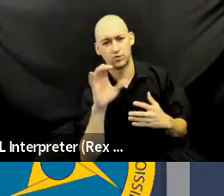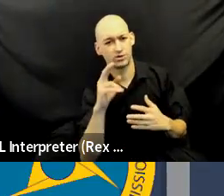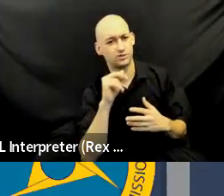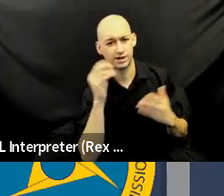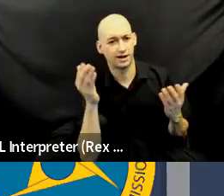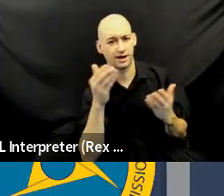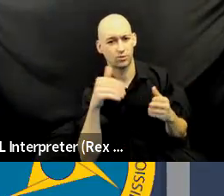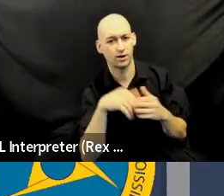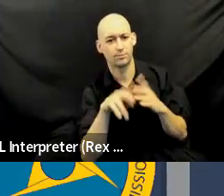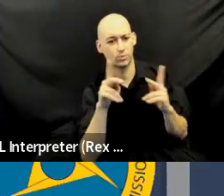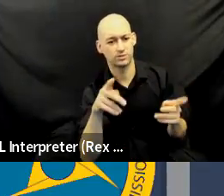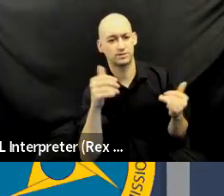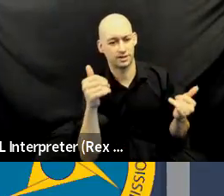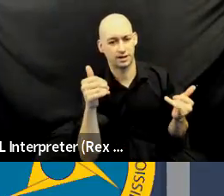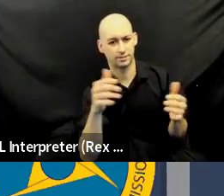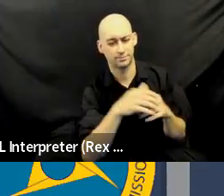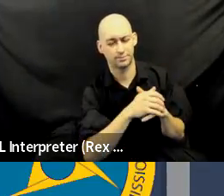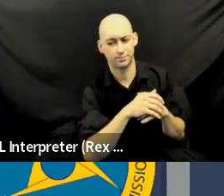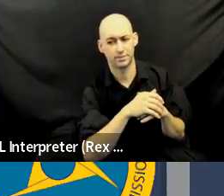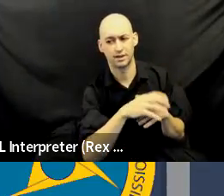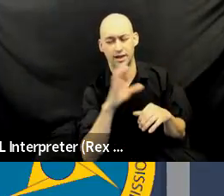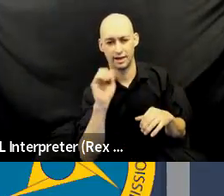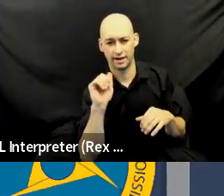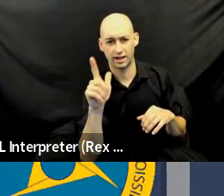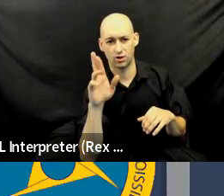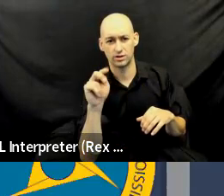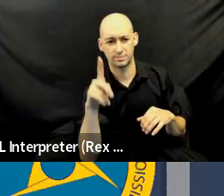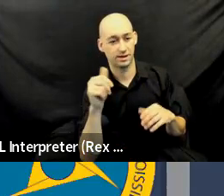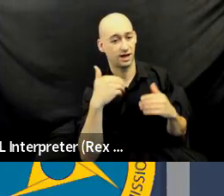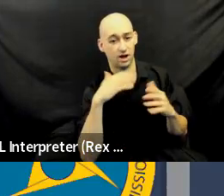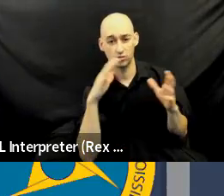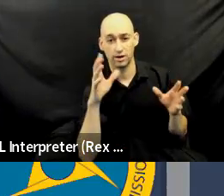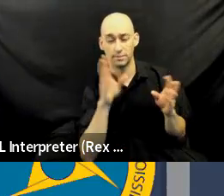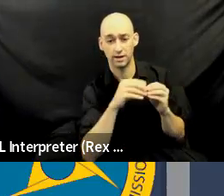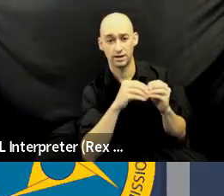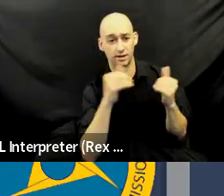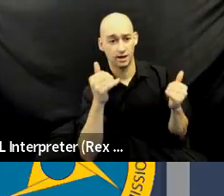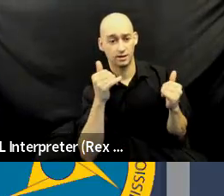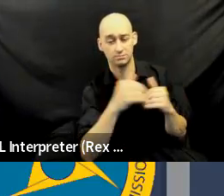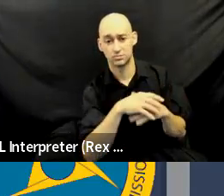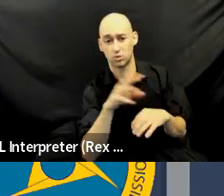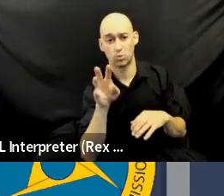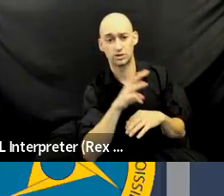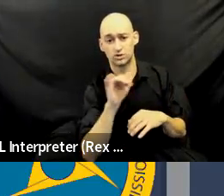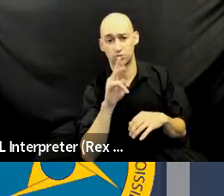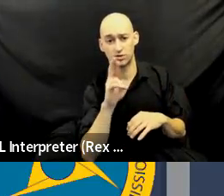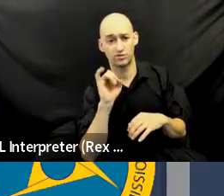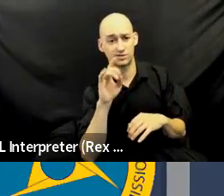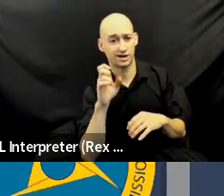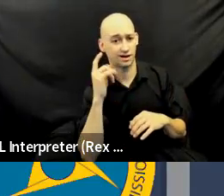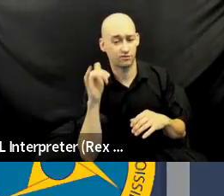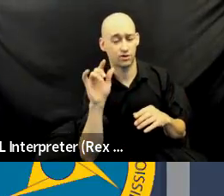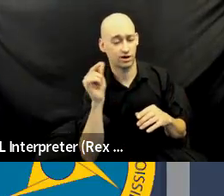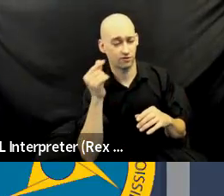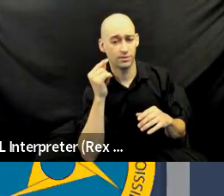sends his regards. The CalRTPAs had a great meeting yesterday, hosted by the Western Riverside Council of Governments, where the central theme of